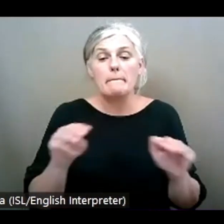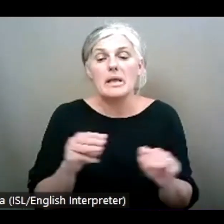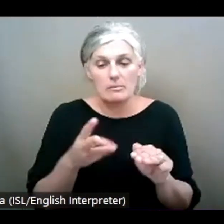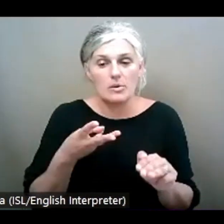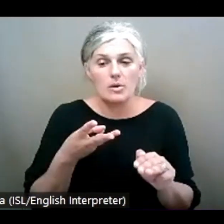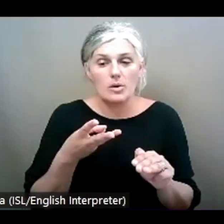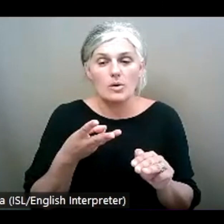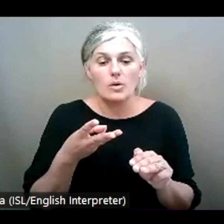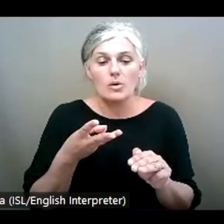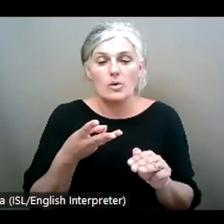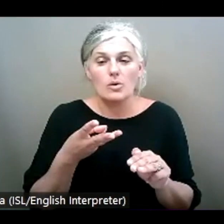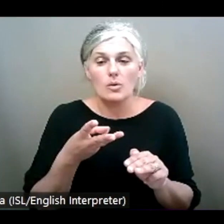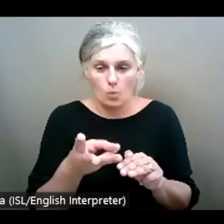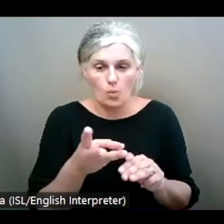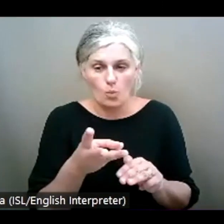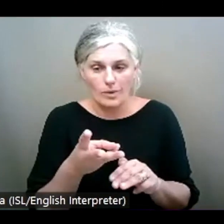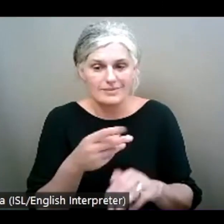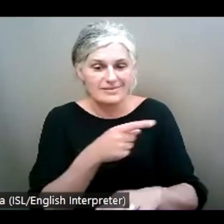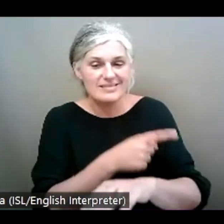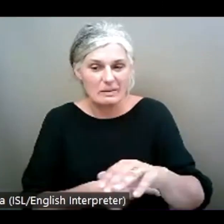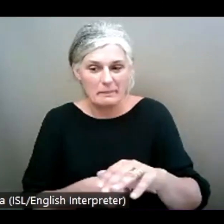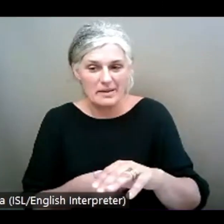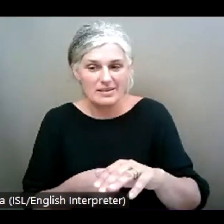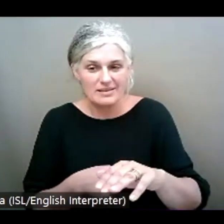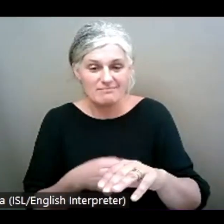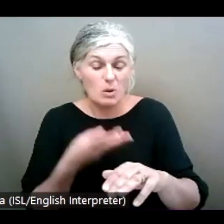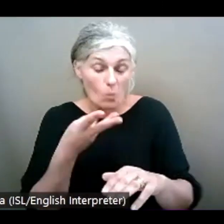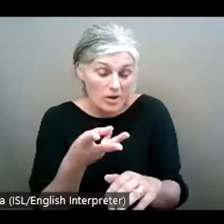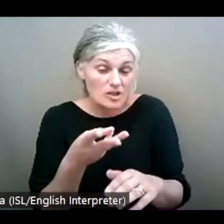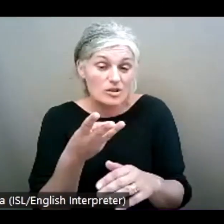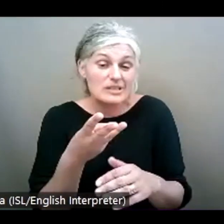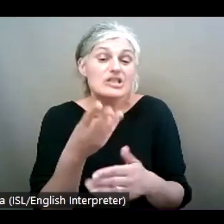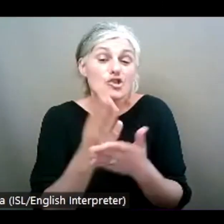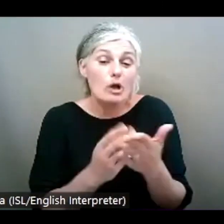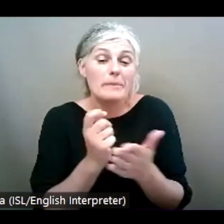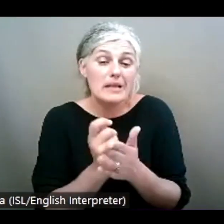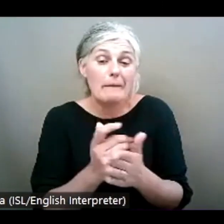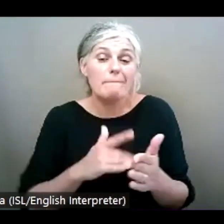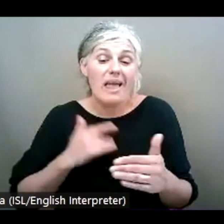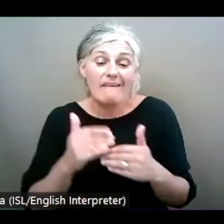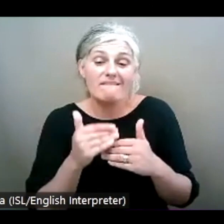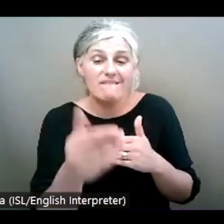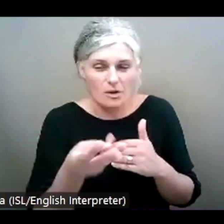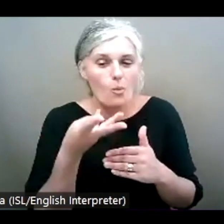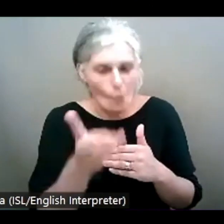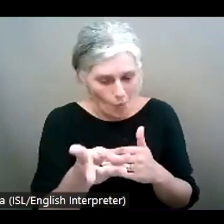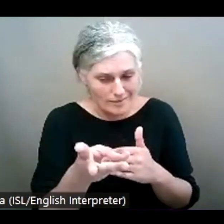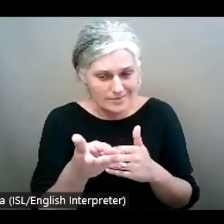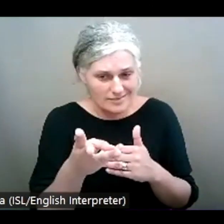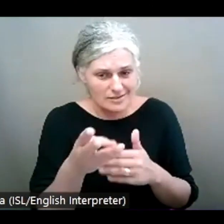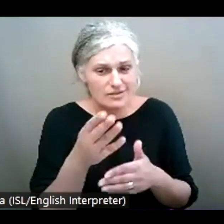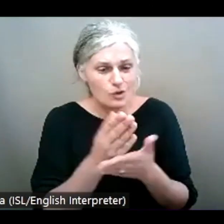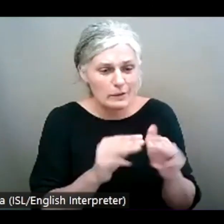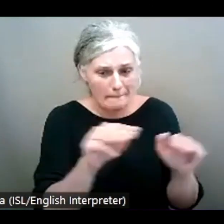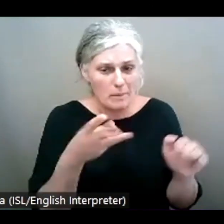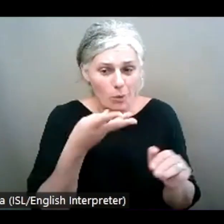disability will come knocking at their door. Okay, at some point. So it's in everyone's best